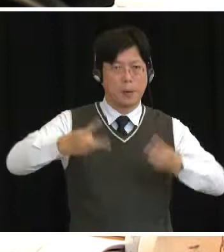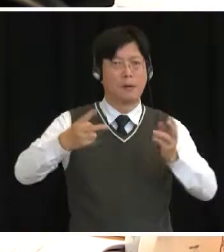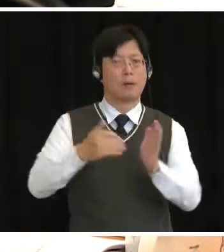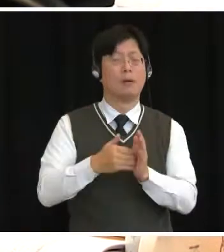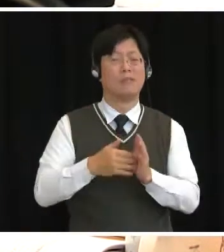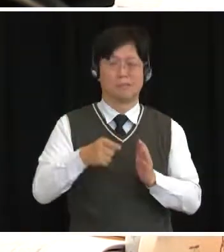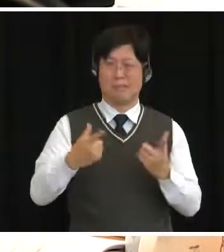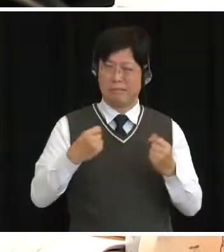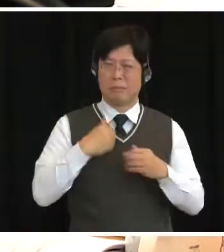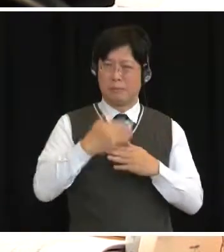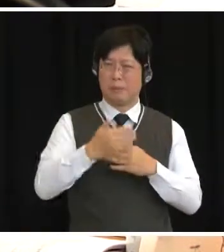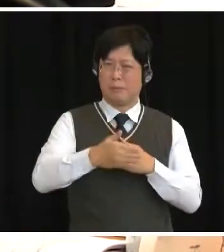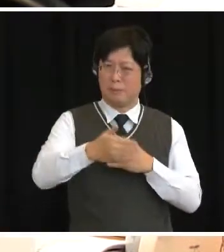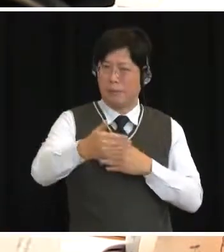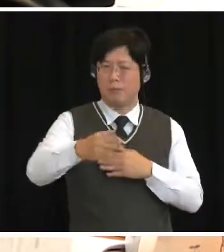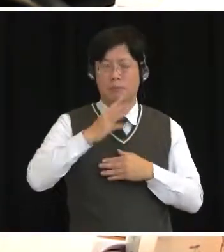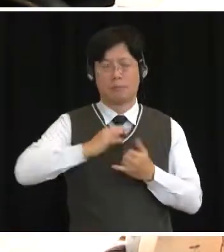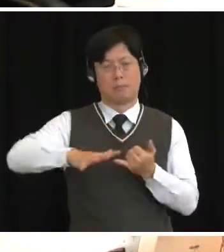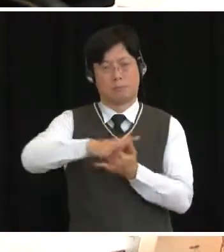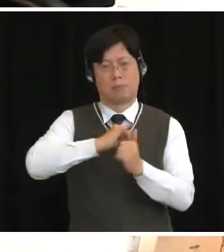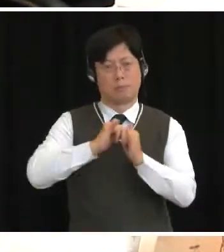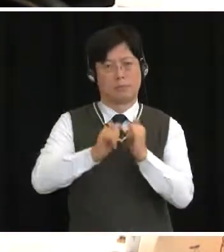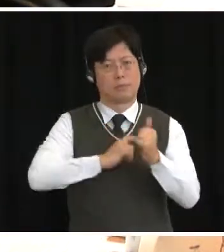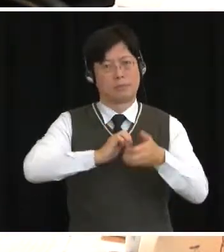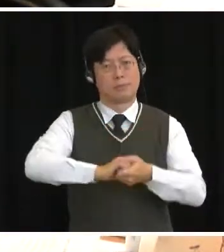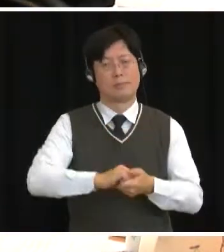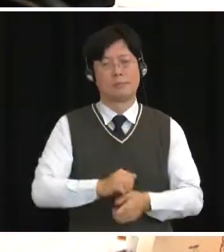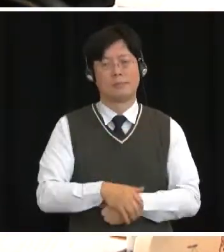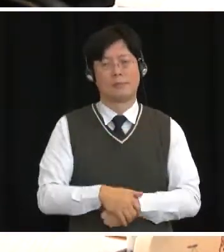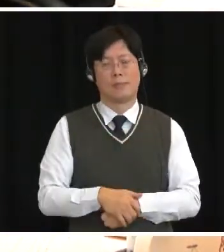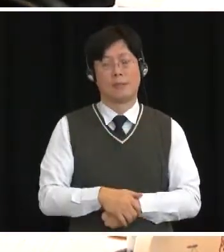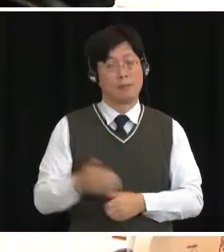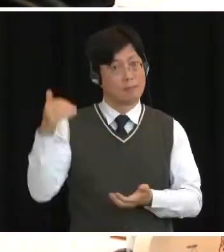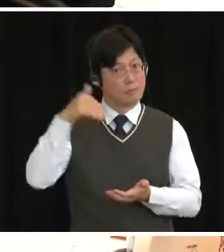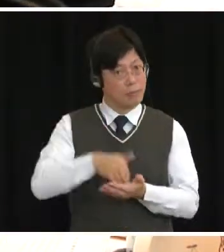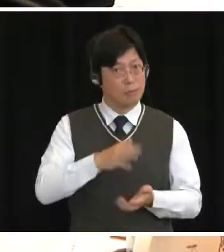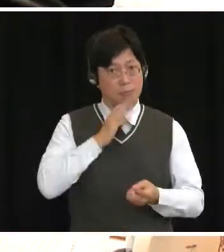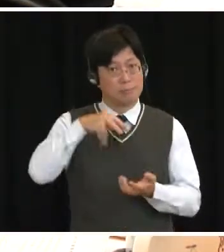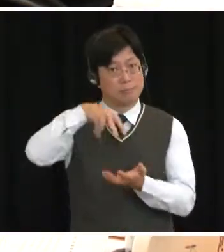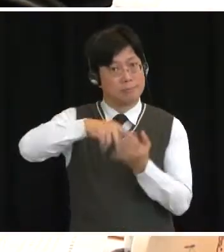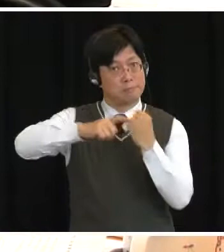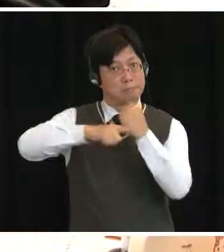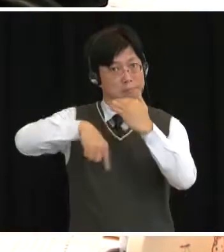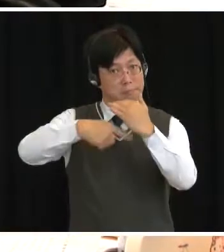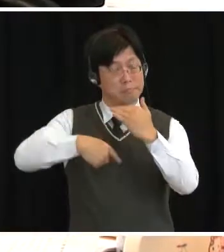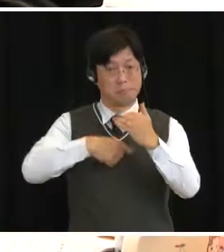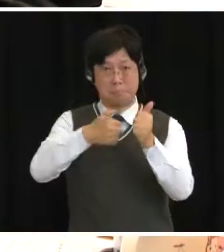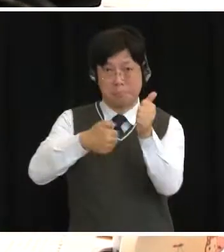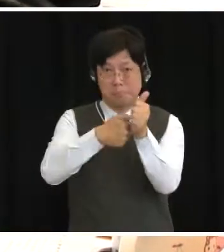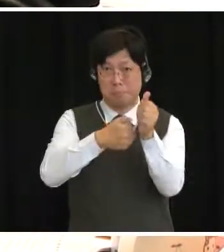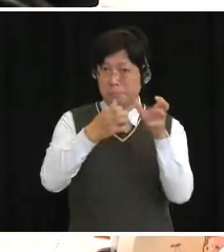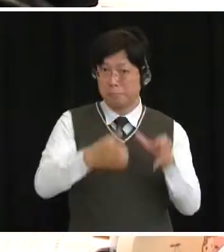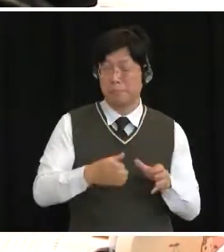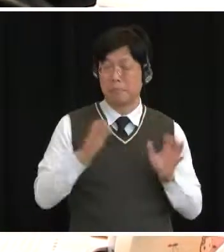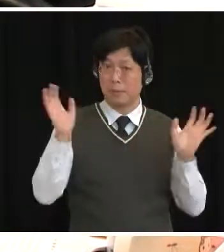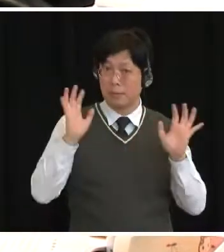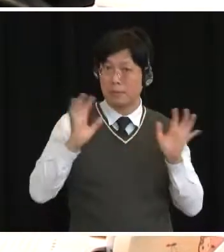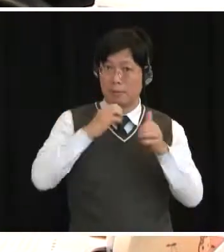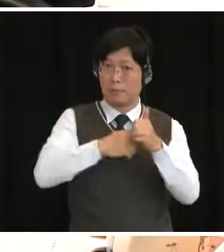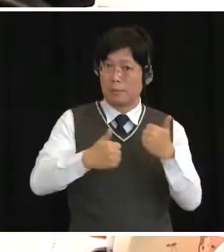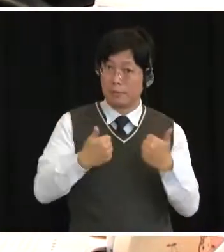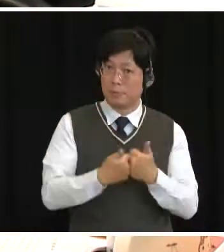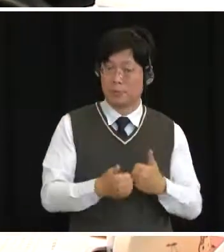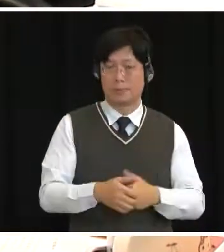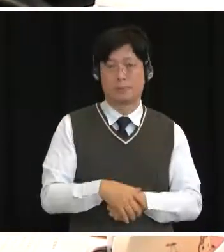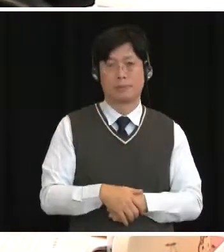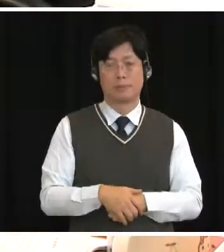half of the voters in Taiwan have to vote yes to the revision before the revision of the Constitution can be